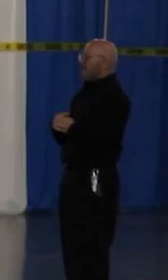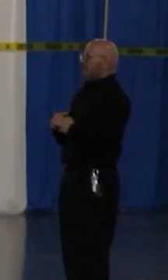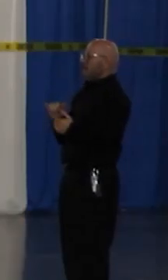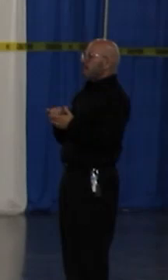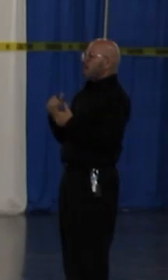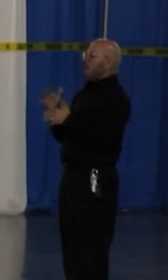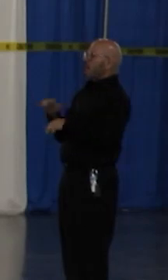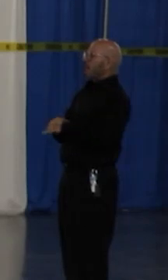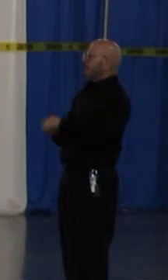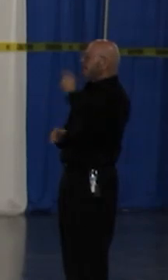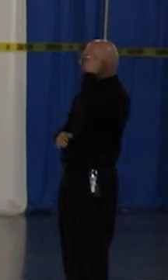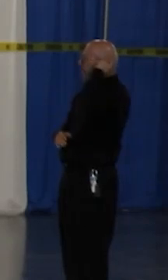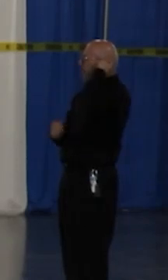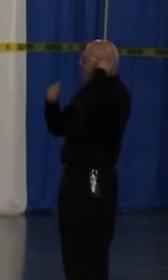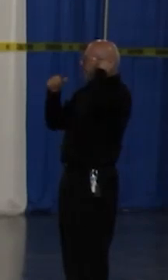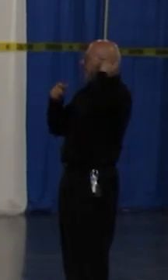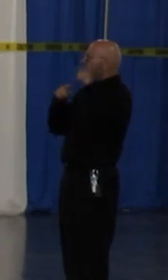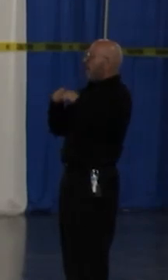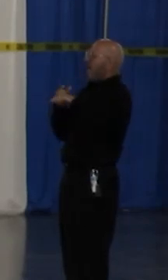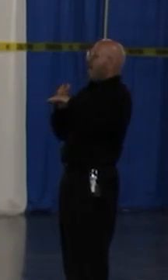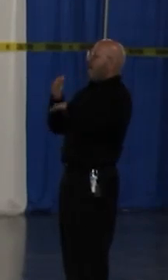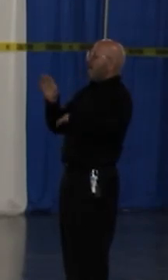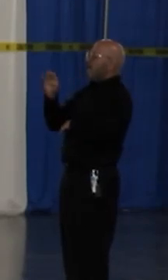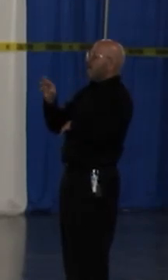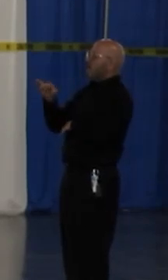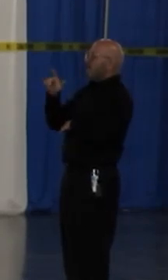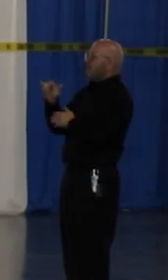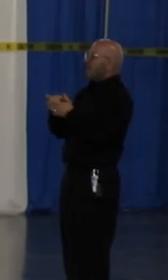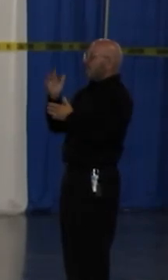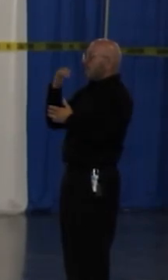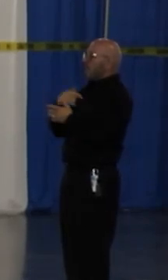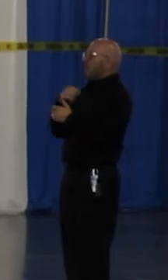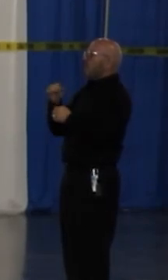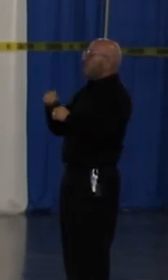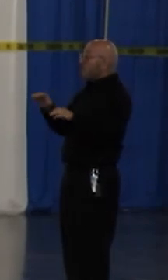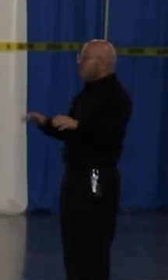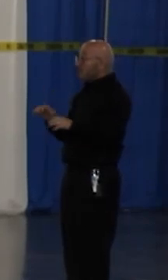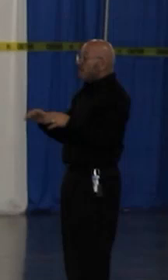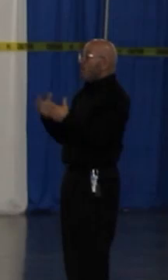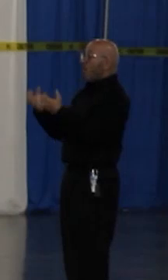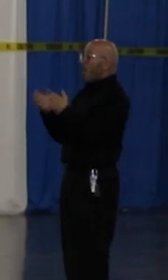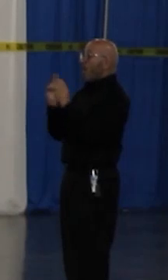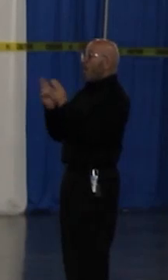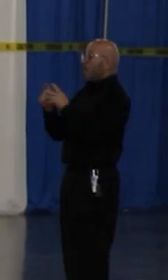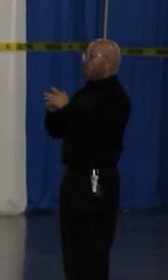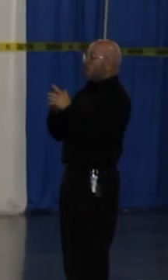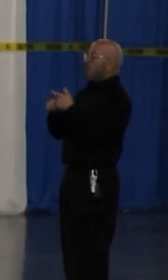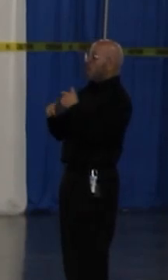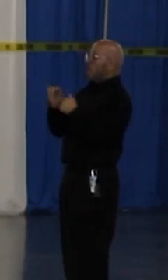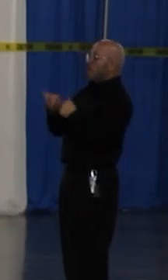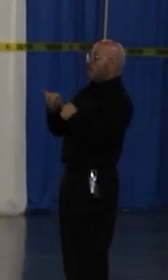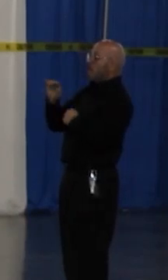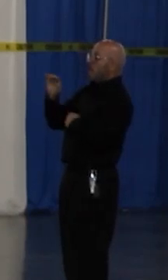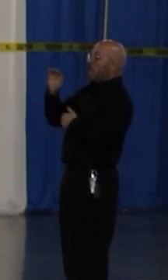minds when we dealt with the post-Beryl conditions. And part of the reason we were so proactive with issuing heat advisories and also